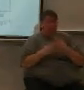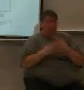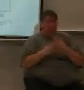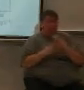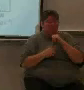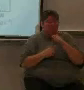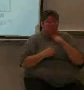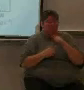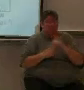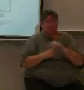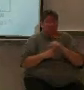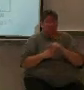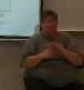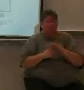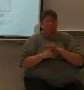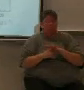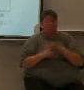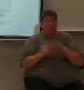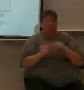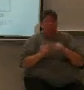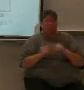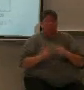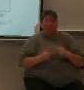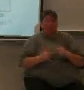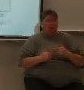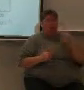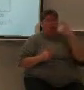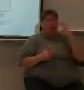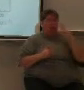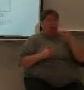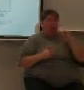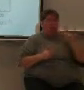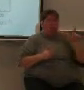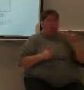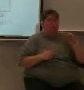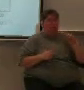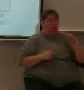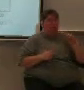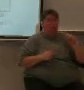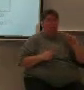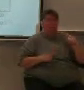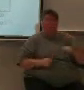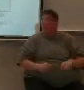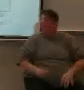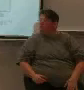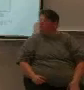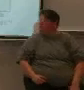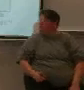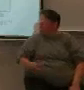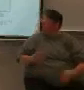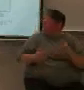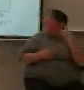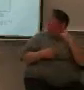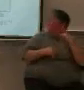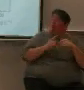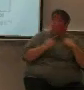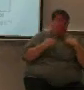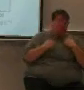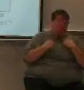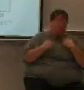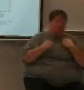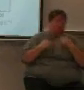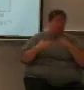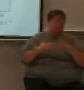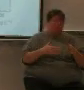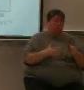So this is an example of why, when you have roads, streams near roads, that you have low